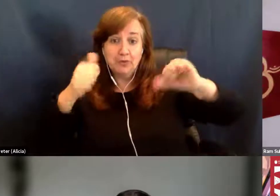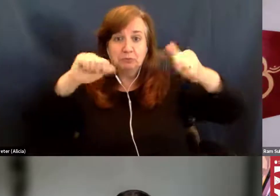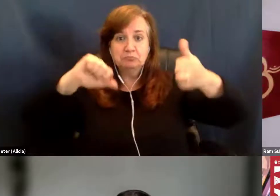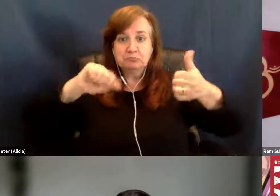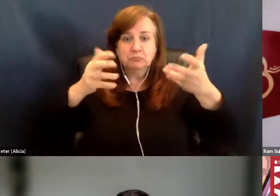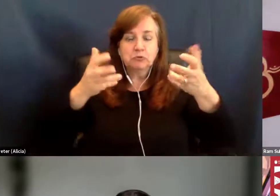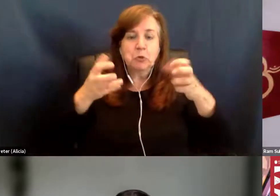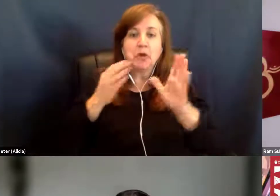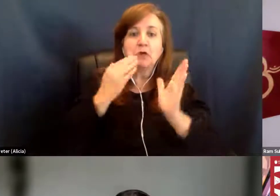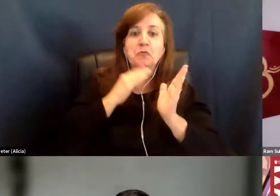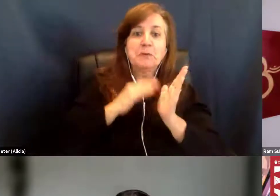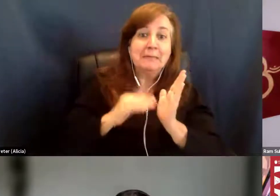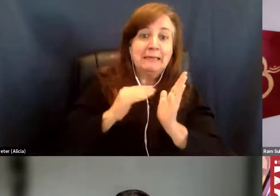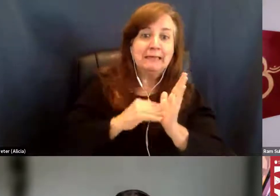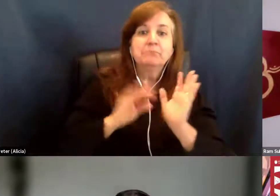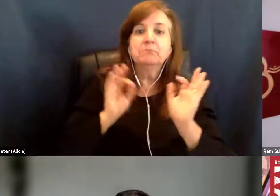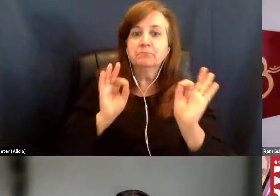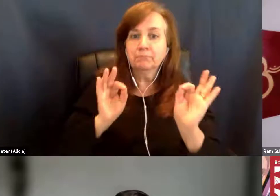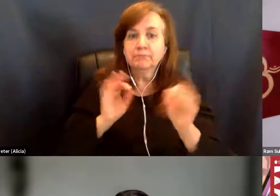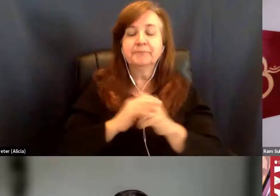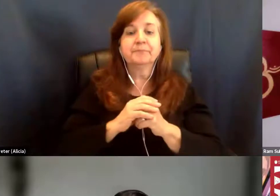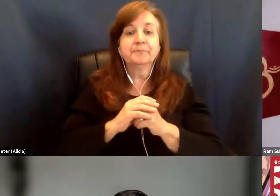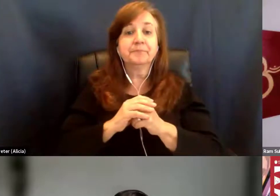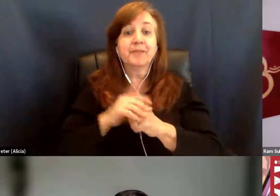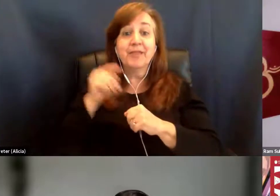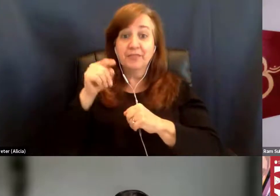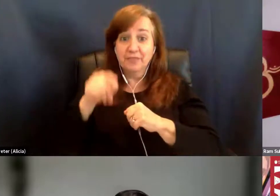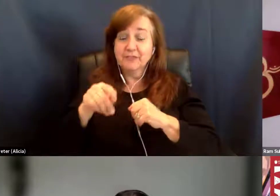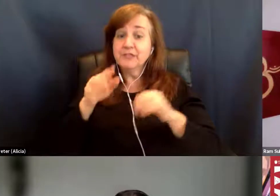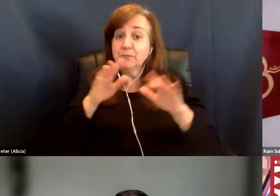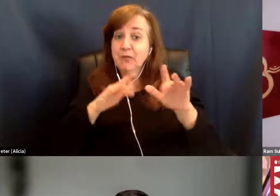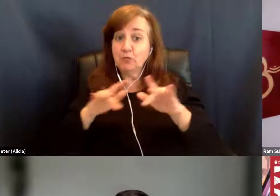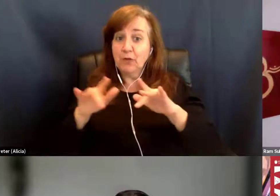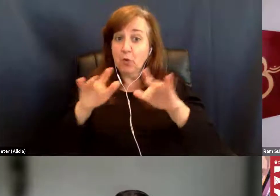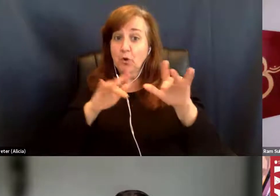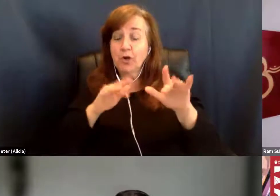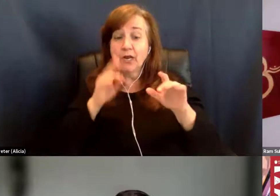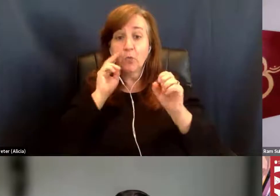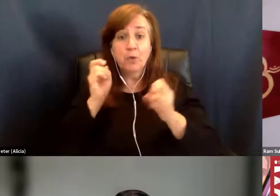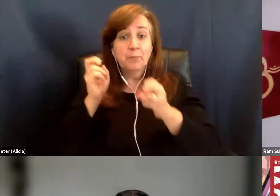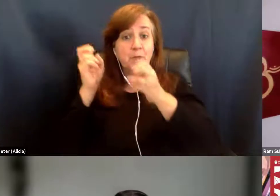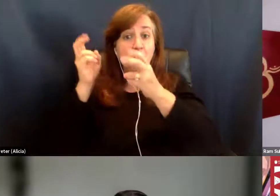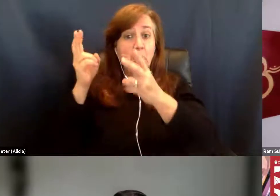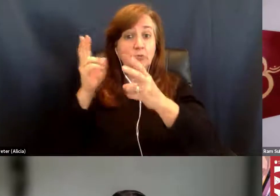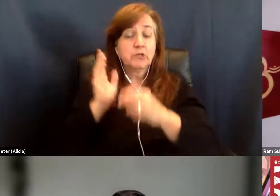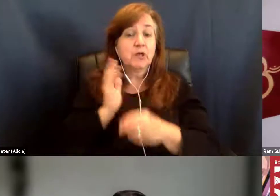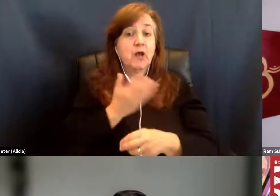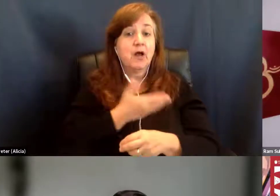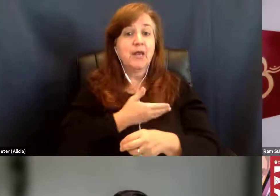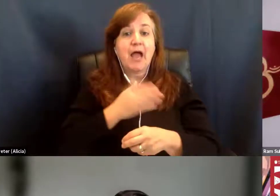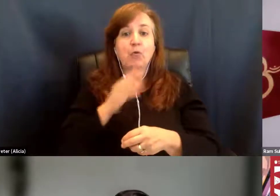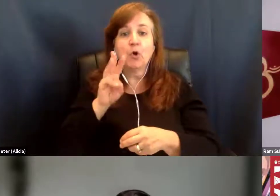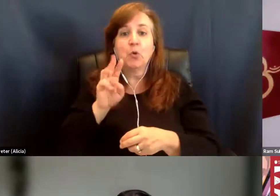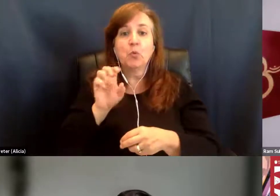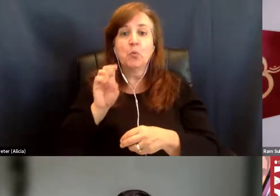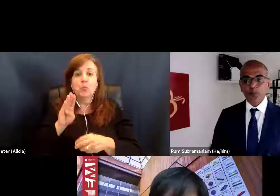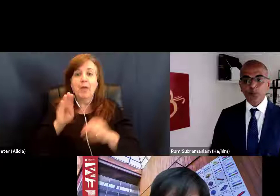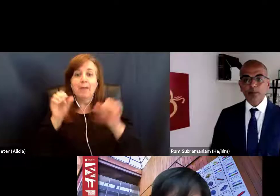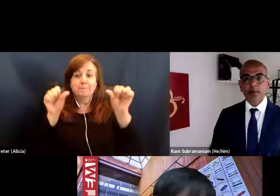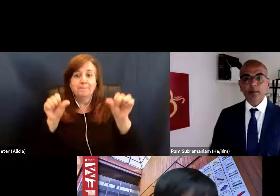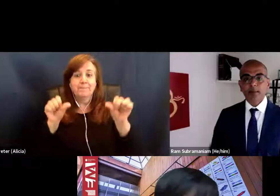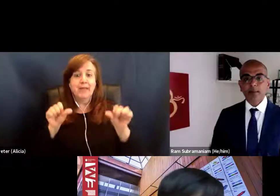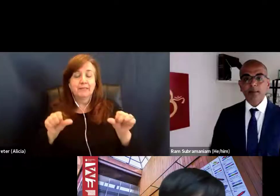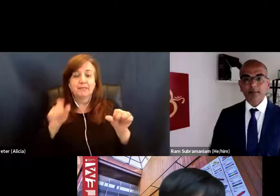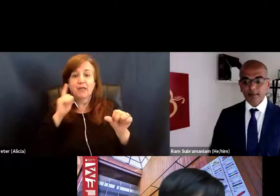please feel free to do that. Our webinar is being recorded and it'll be posted on our webpage, which we'll also post, I think, in